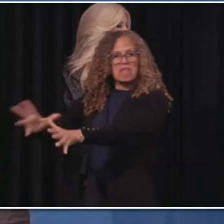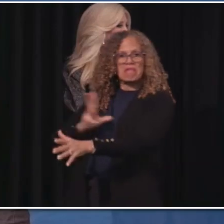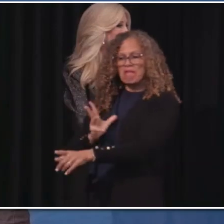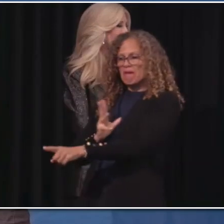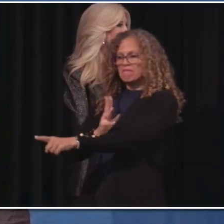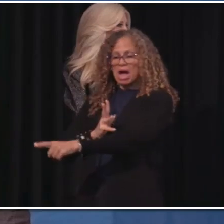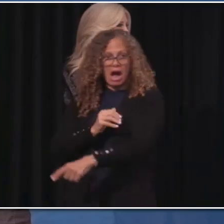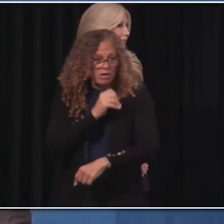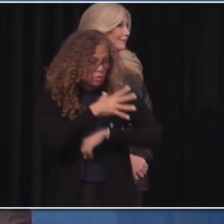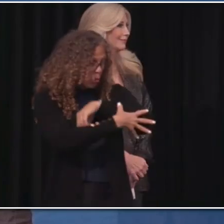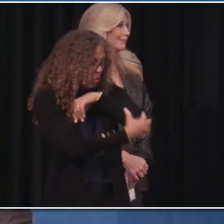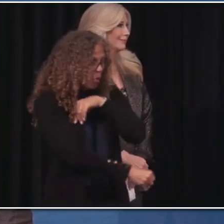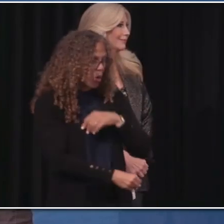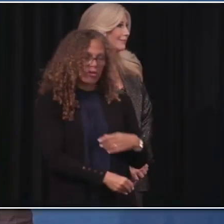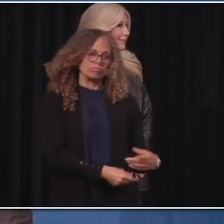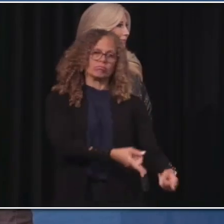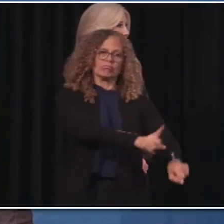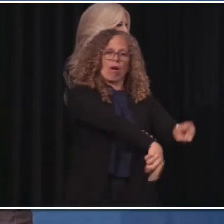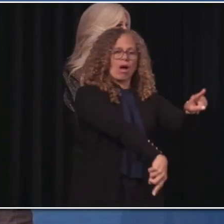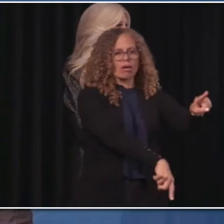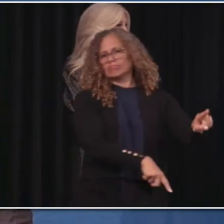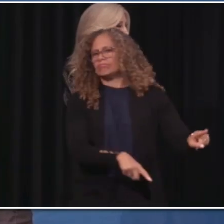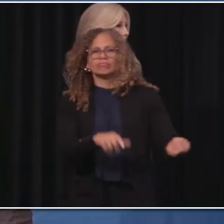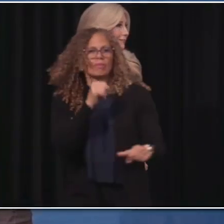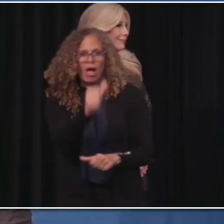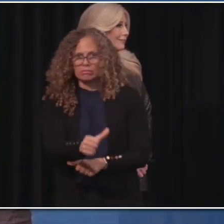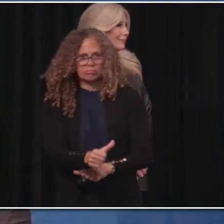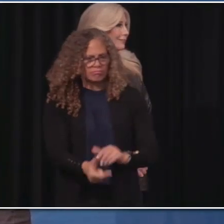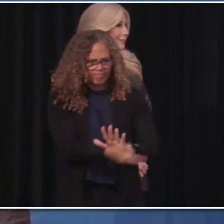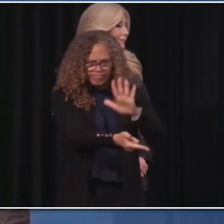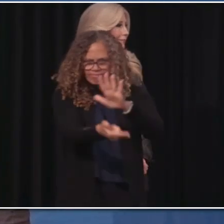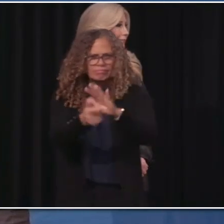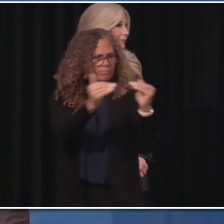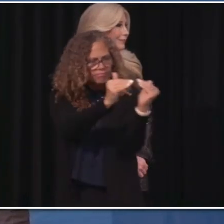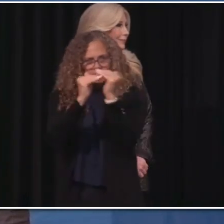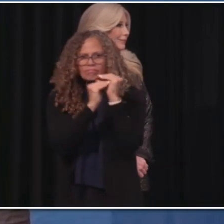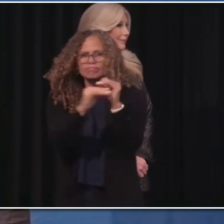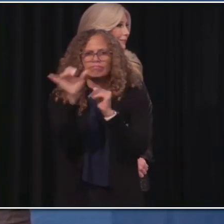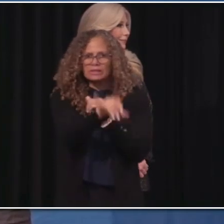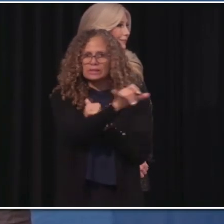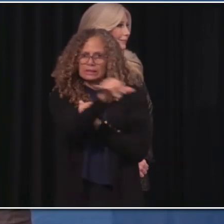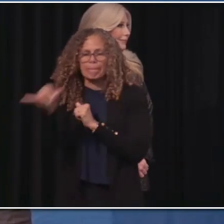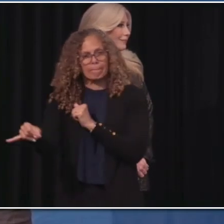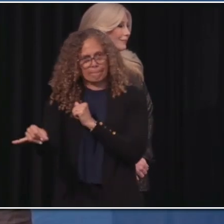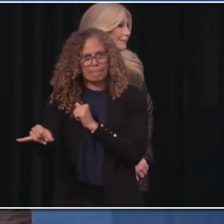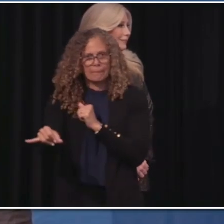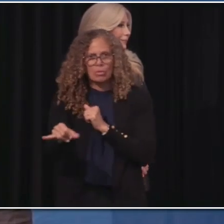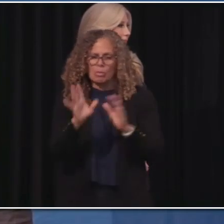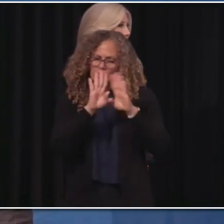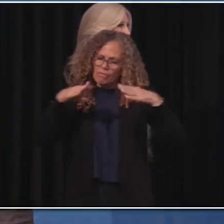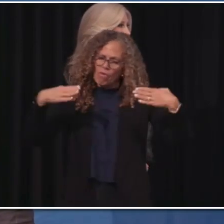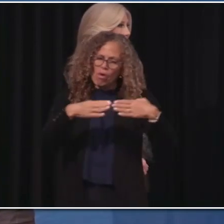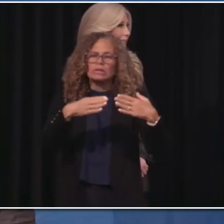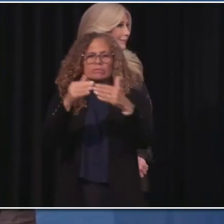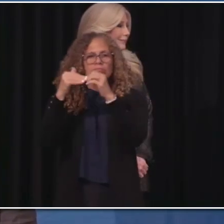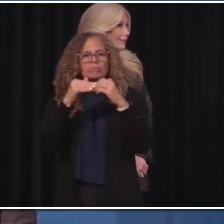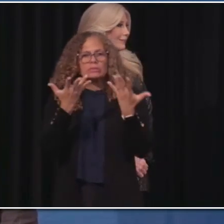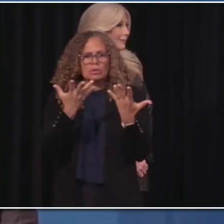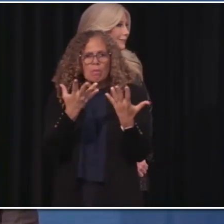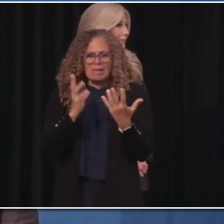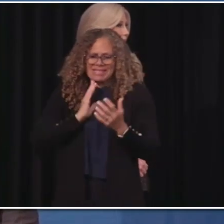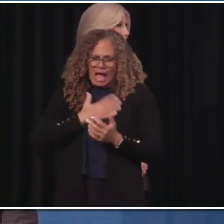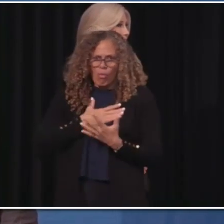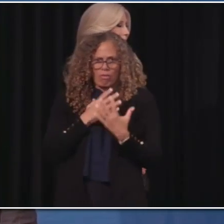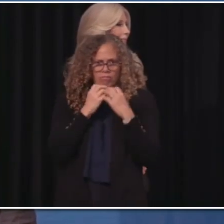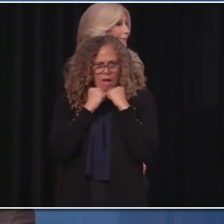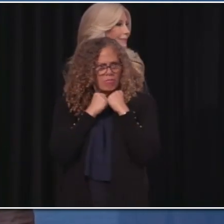This evening, more than an address, is a recommitment of all of us to our shared